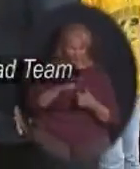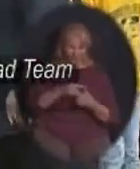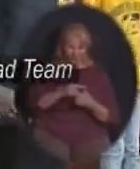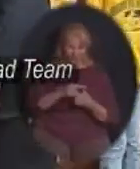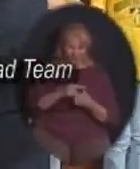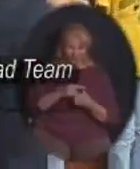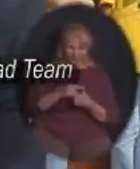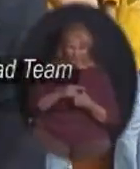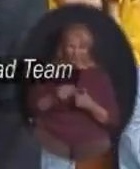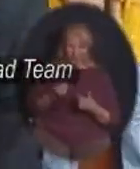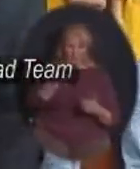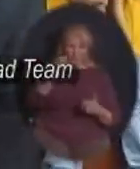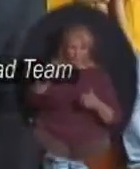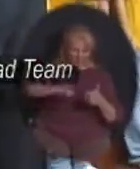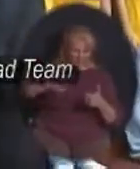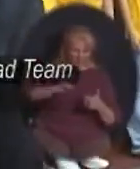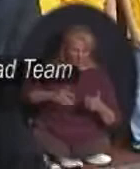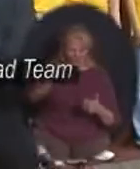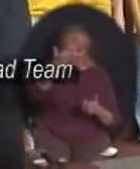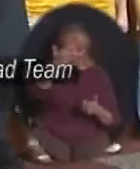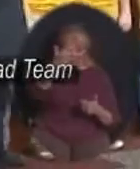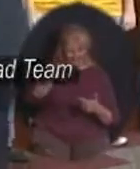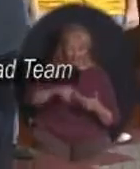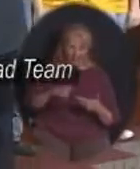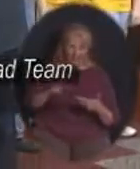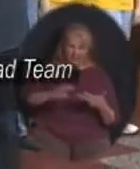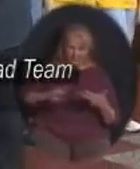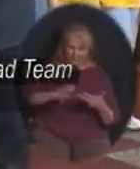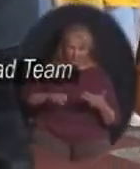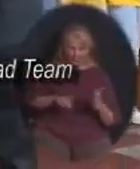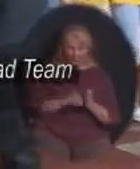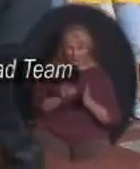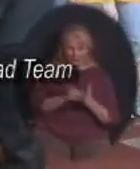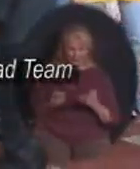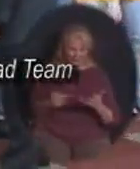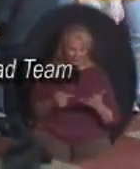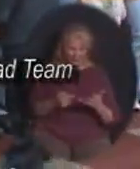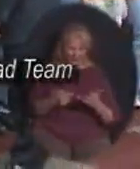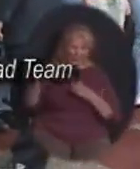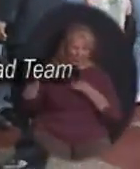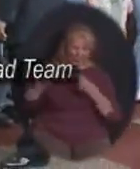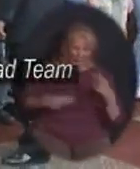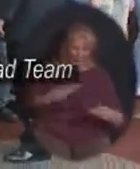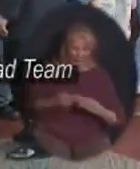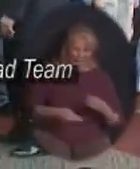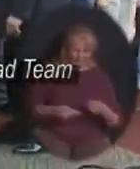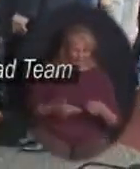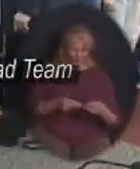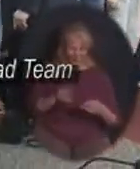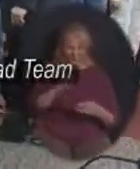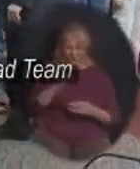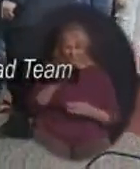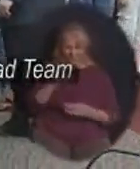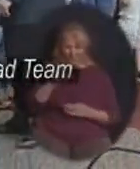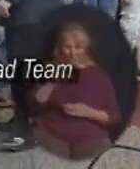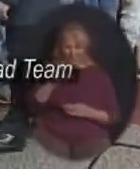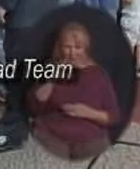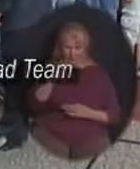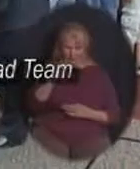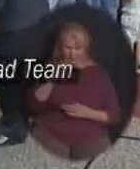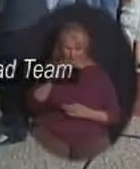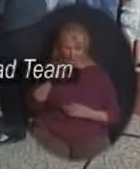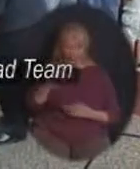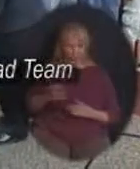food science, diseases, experimental designs, heredity, meteorology, and much, much more. So they represented